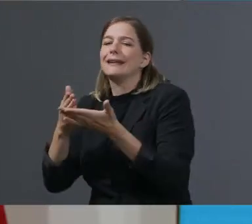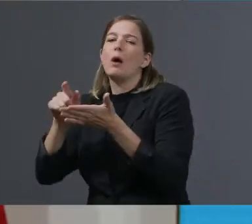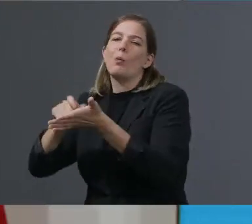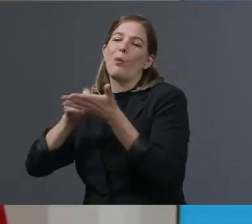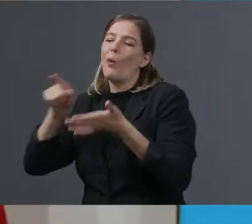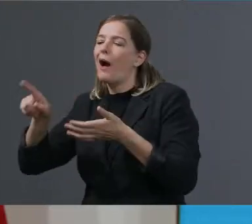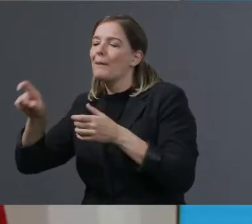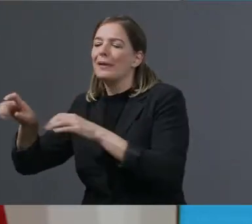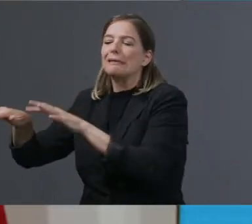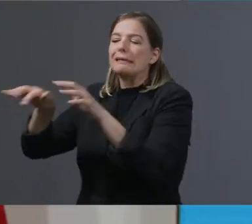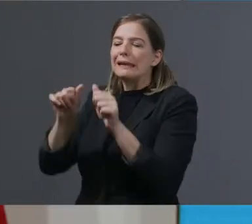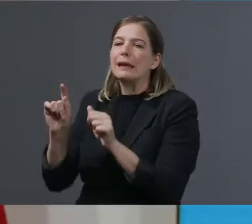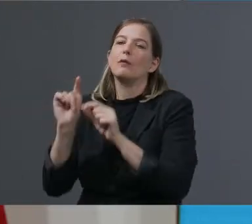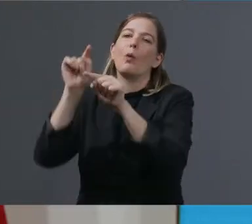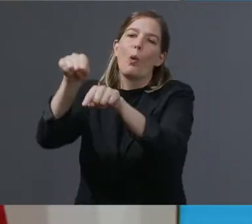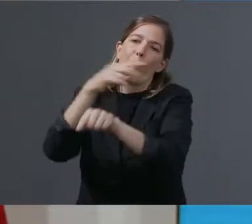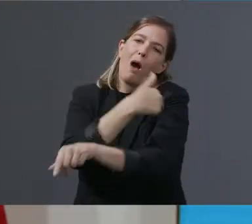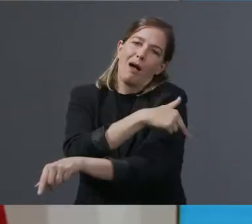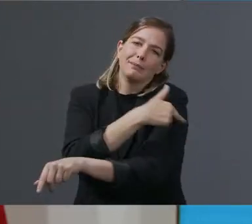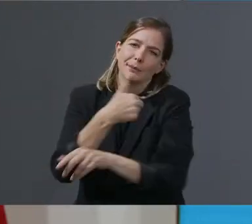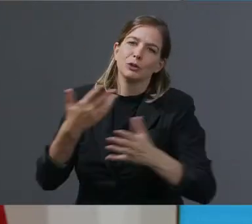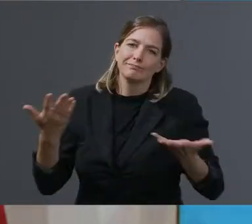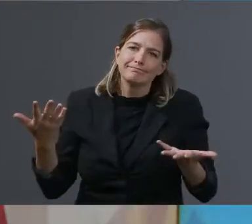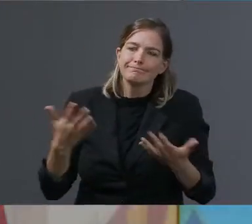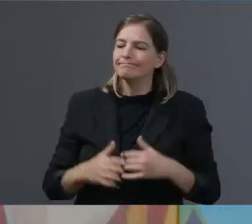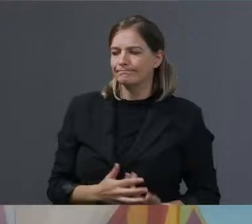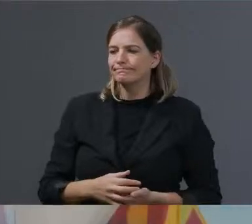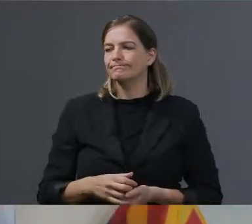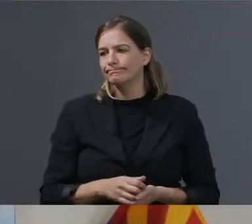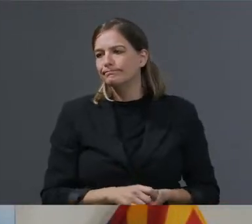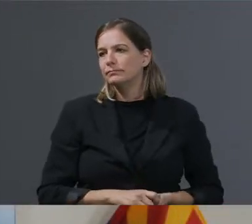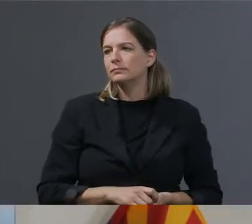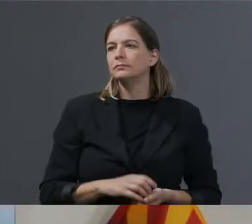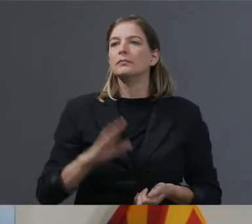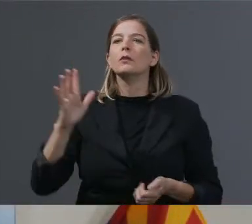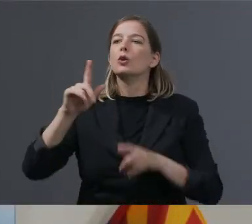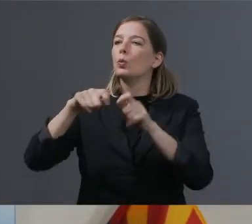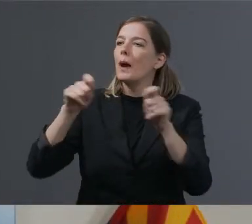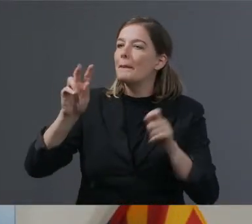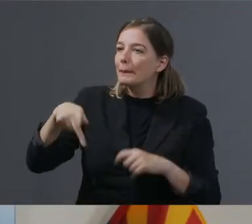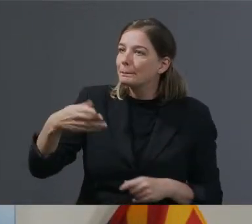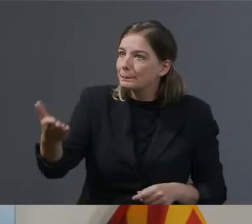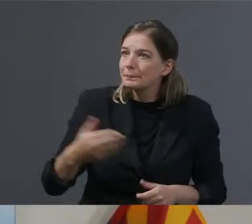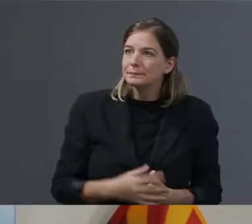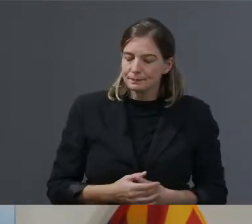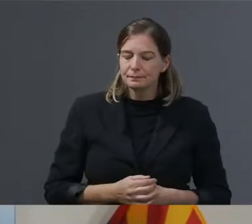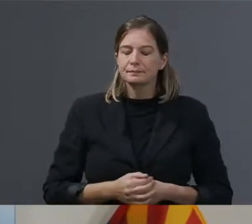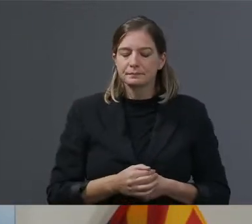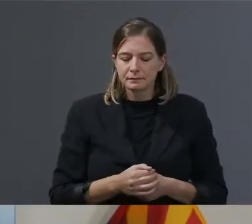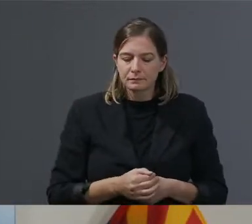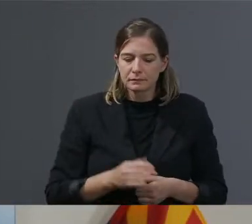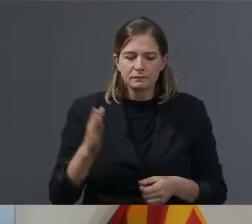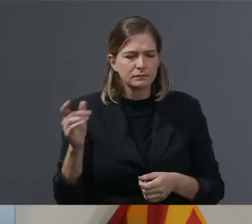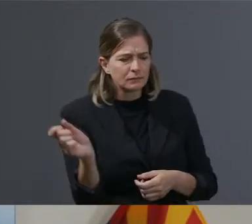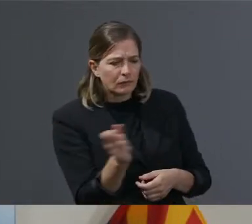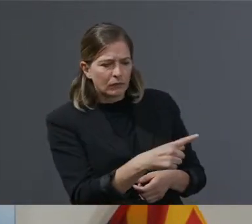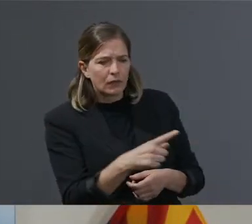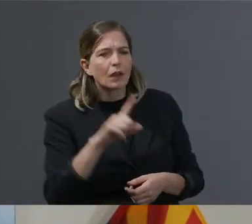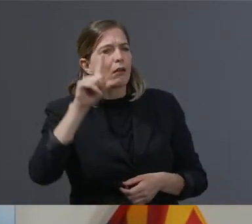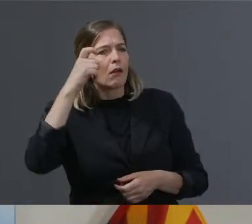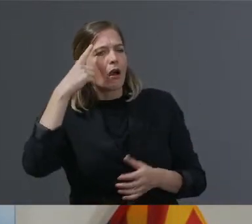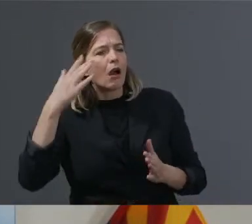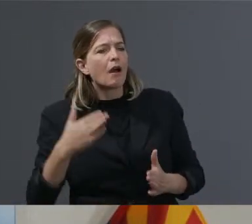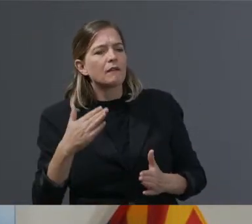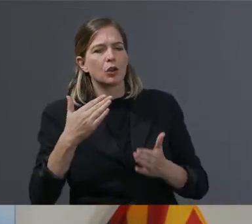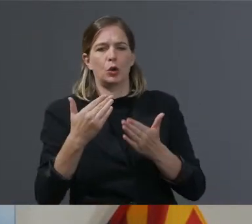of the prison facility. We'll wrap it up here, please. Nicole. Governor, A new ASU report